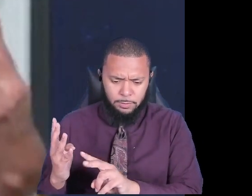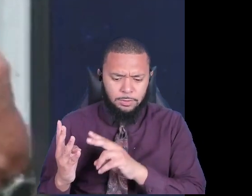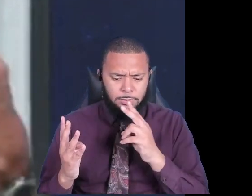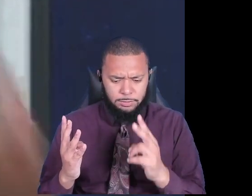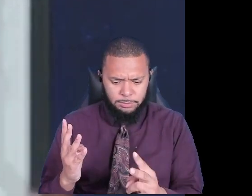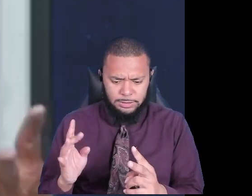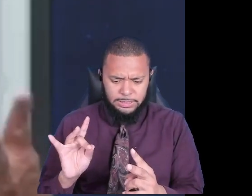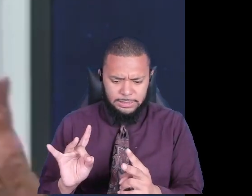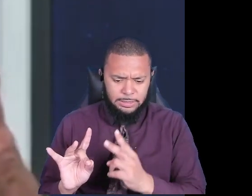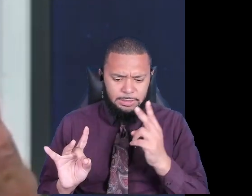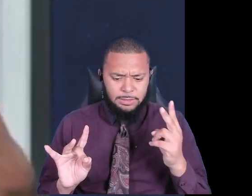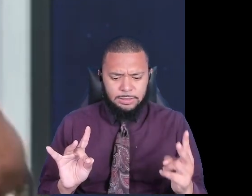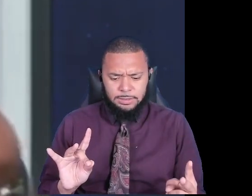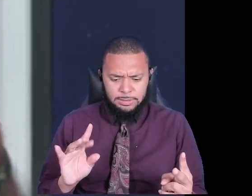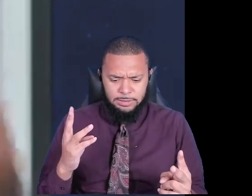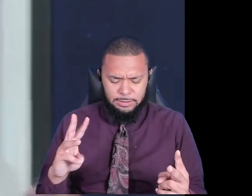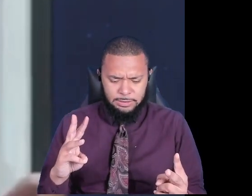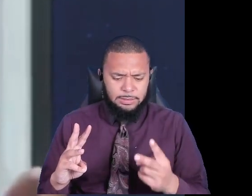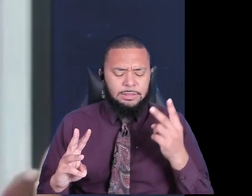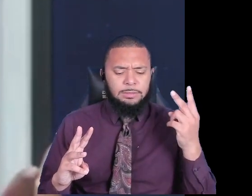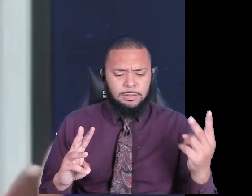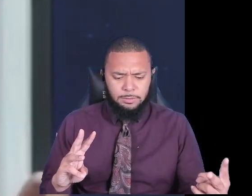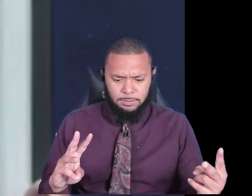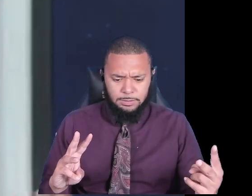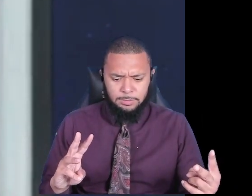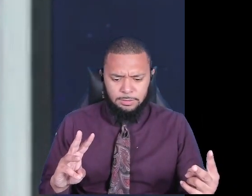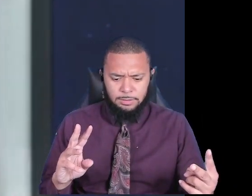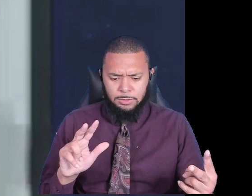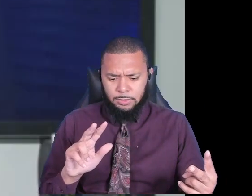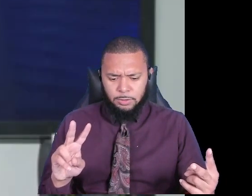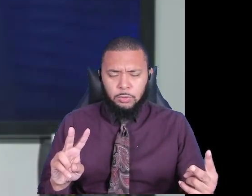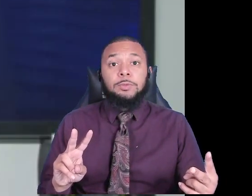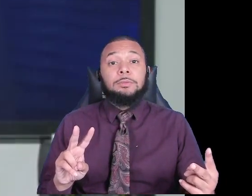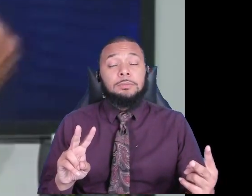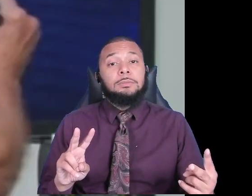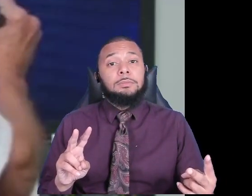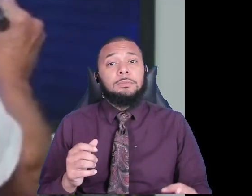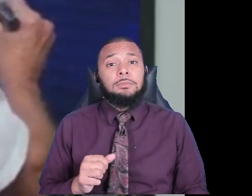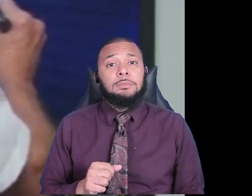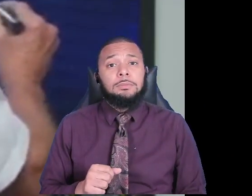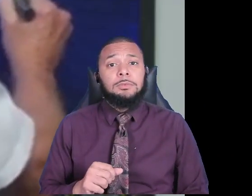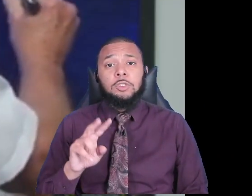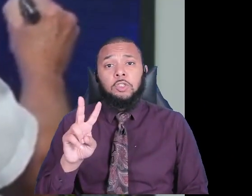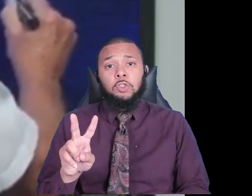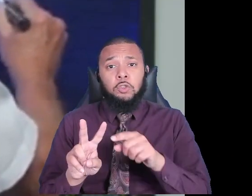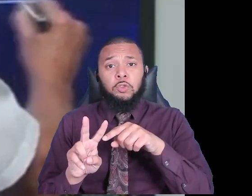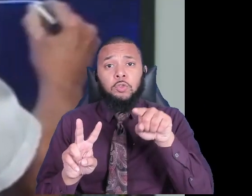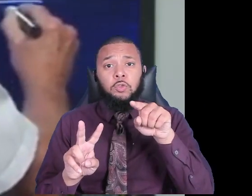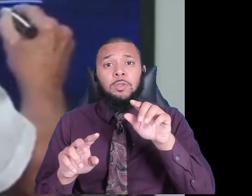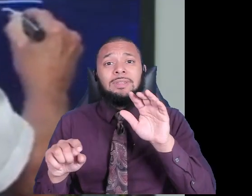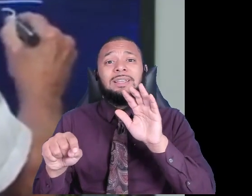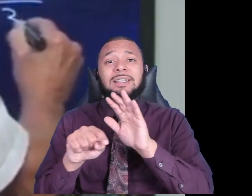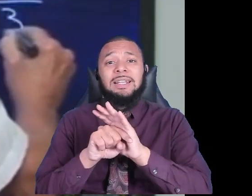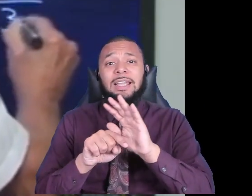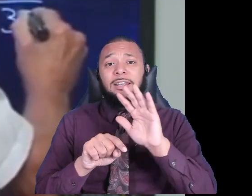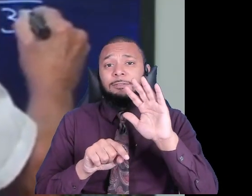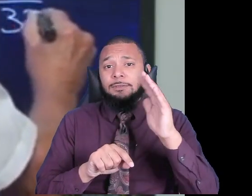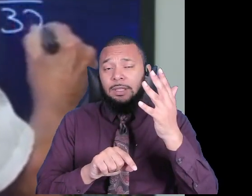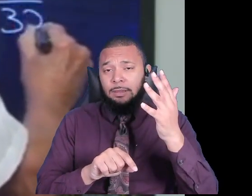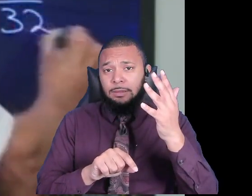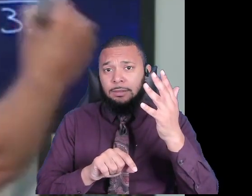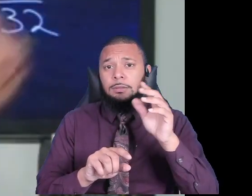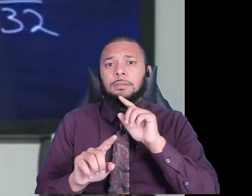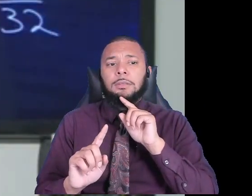2, which is 8, times 2, which is 16, times 2 is 32. So 2 to the negative 5 power